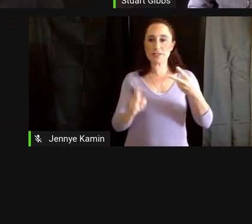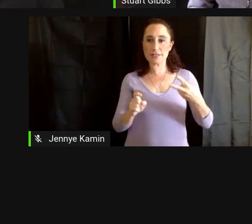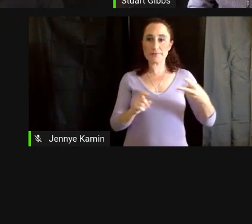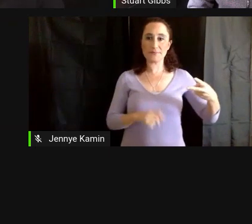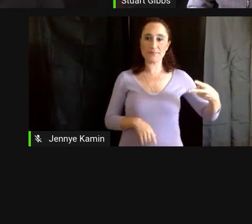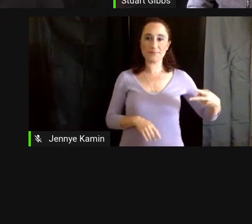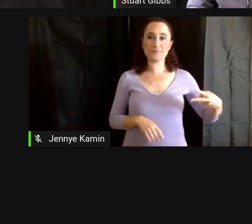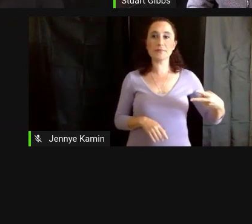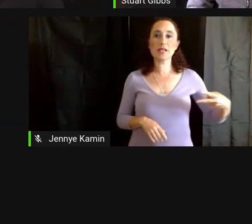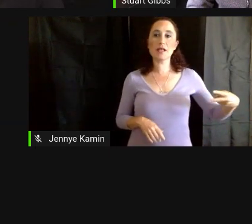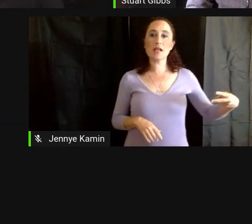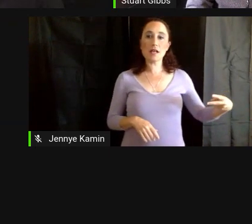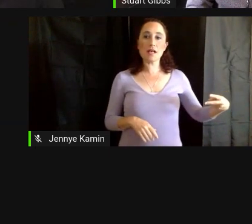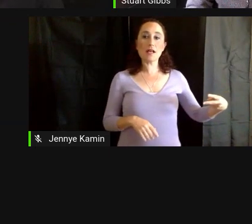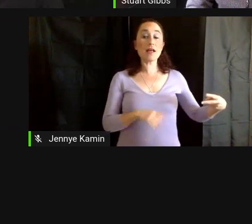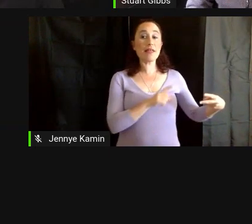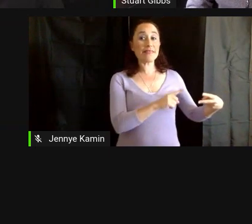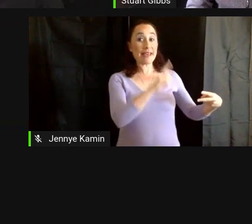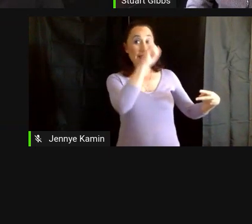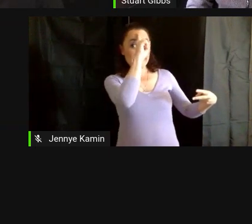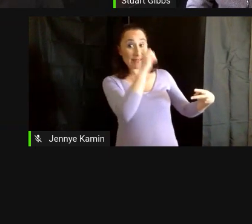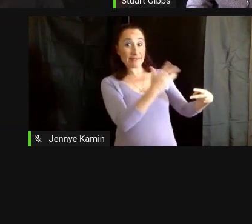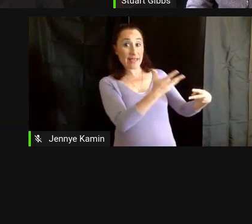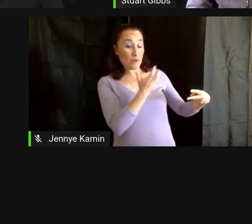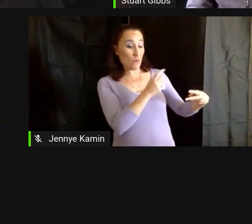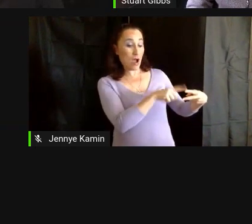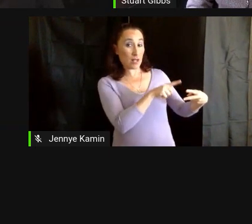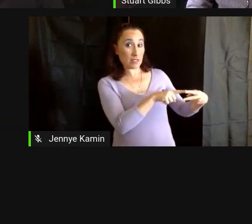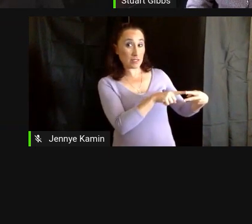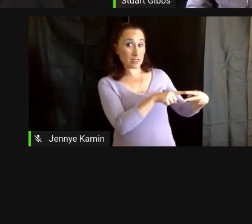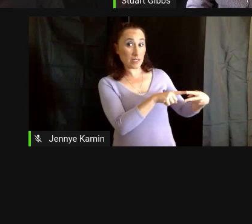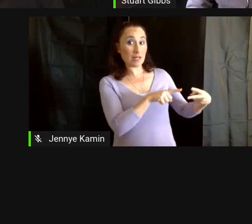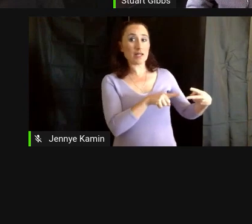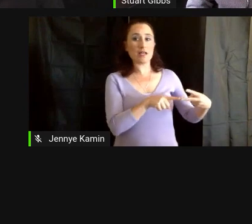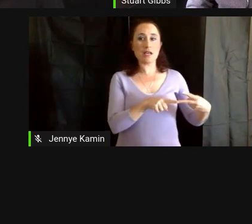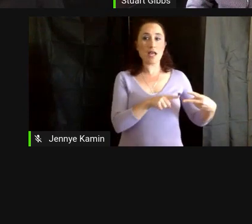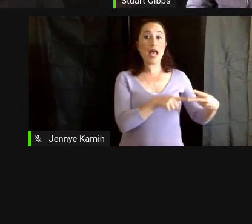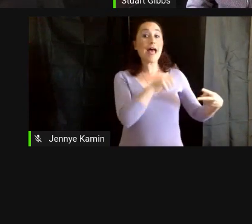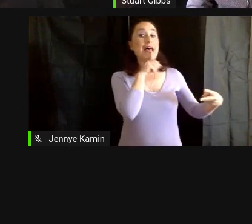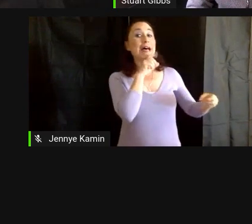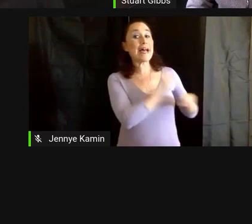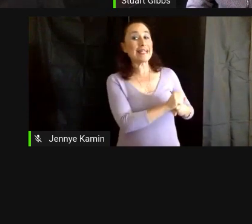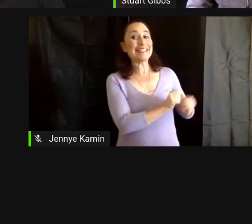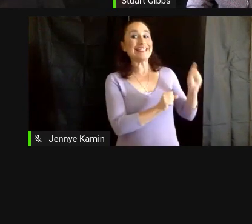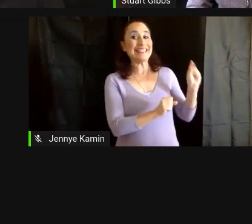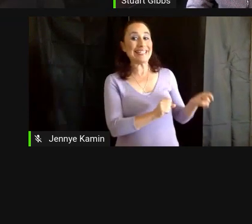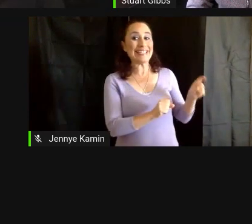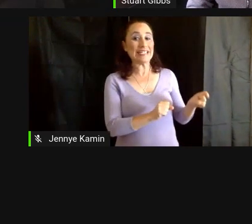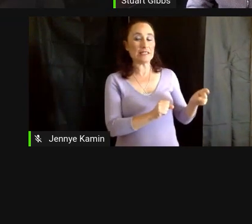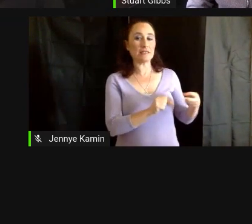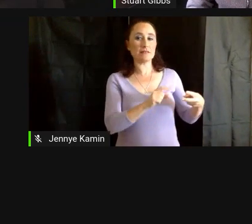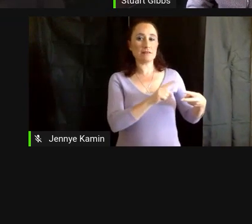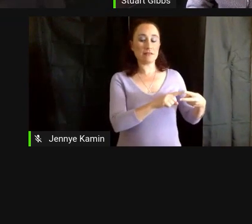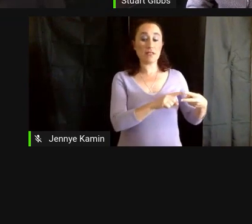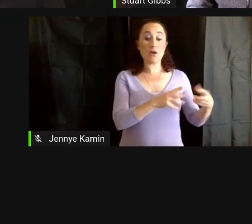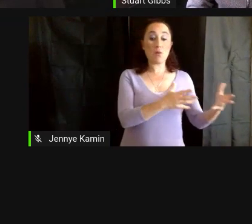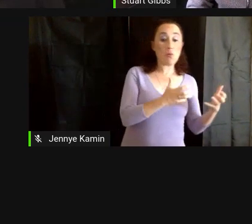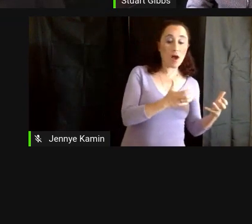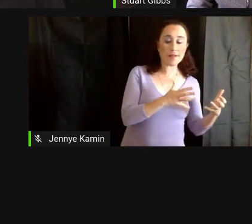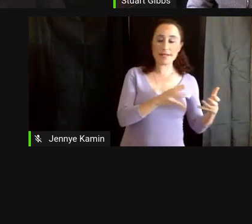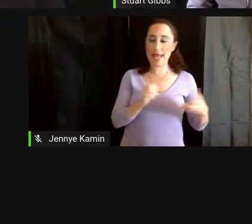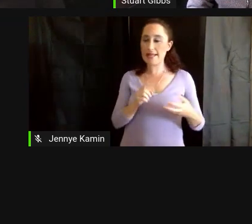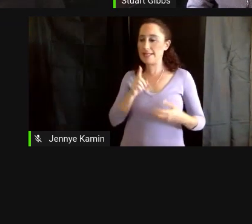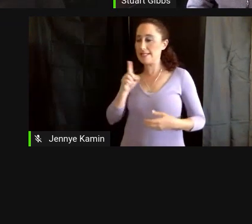say, what is it that they think they want? And then what is it that they actually truly need inside? And then those